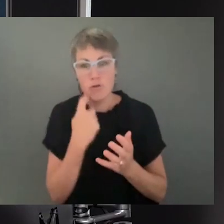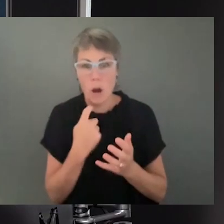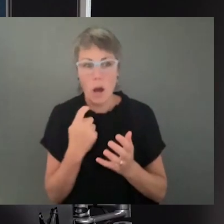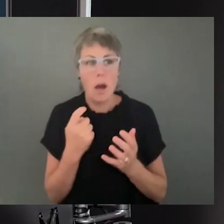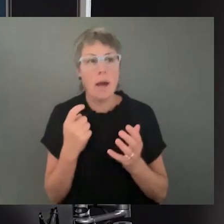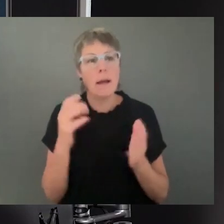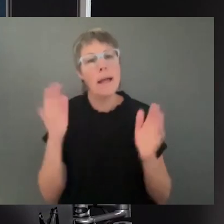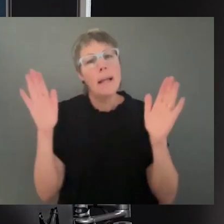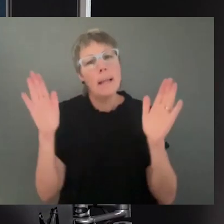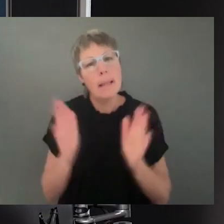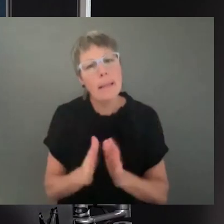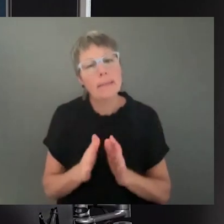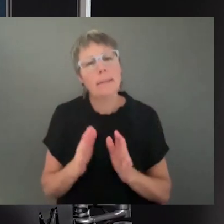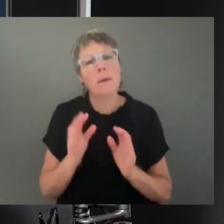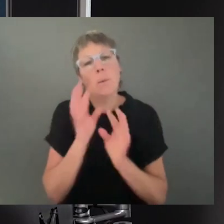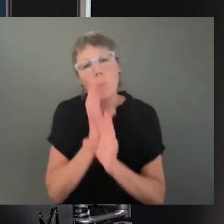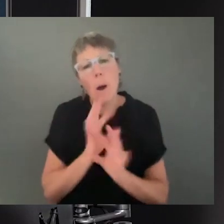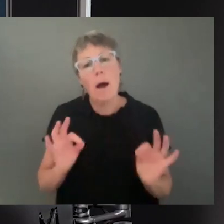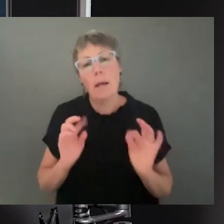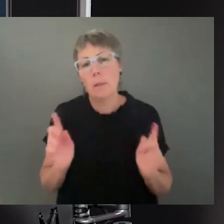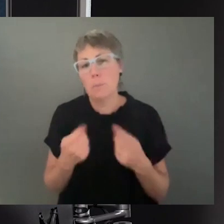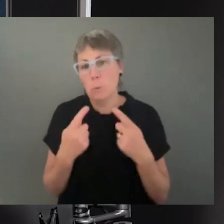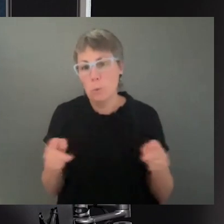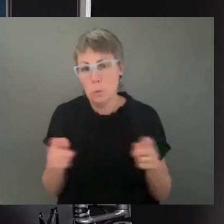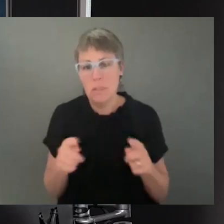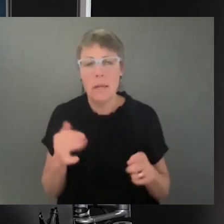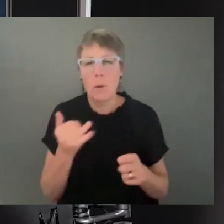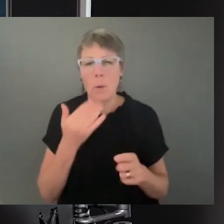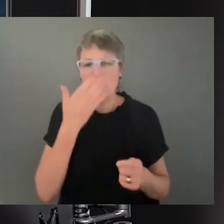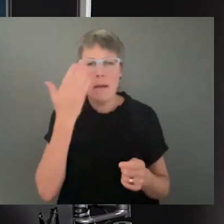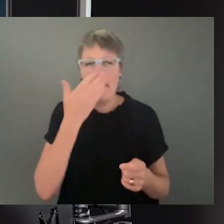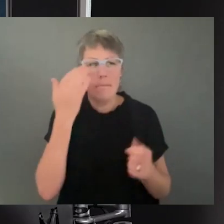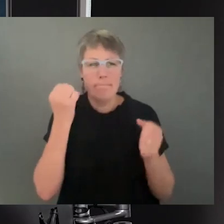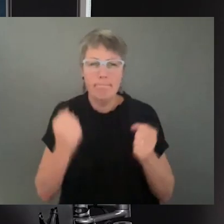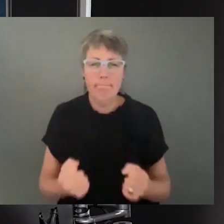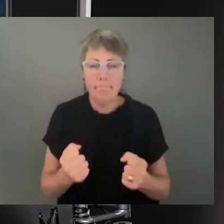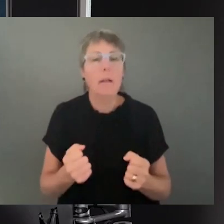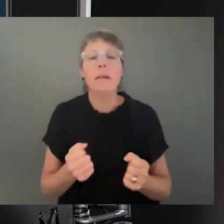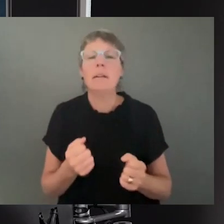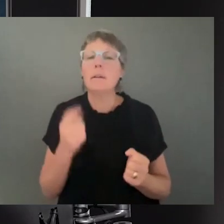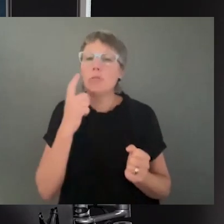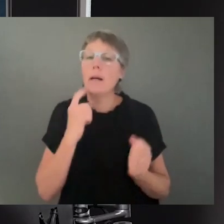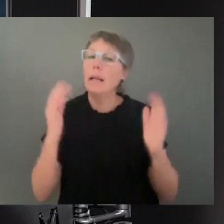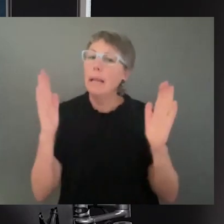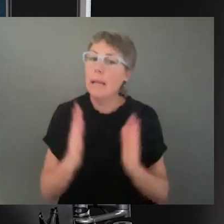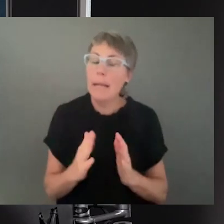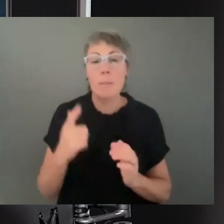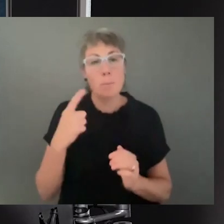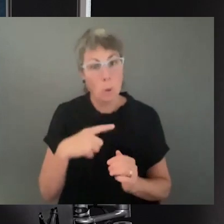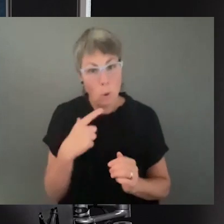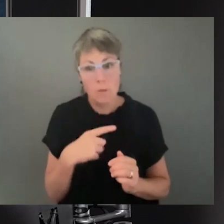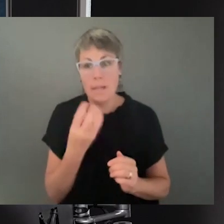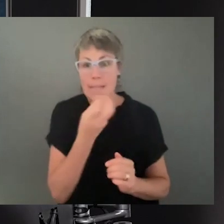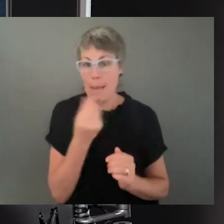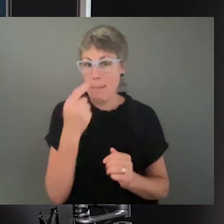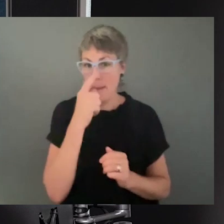helpful for those with non-apparent or hidden disabilities that might be wearing sunflower lanyards. And probably one of the other